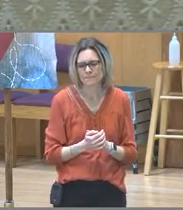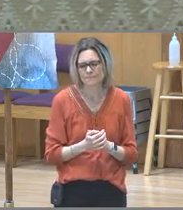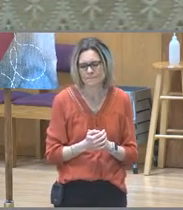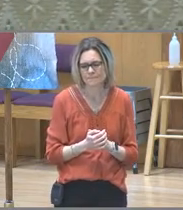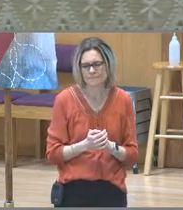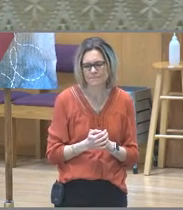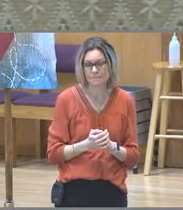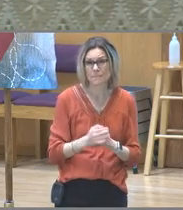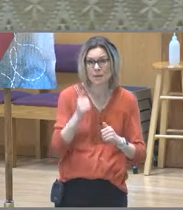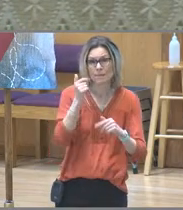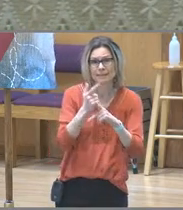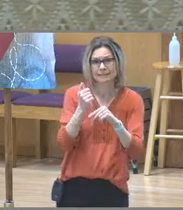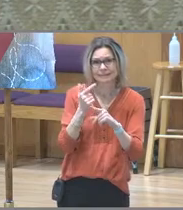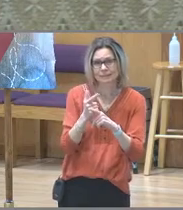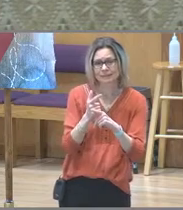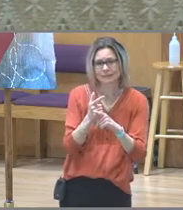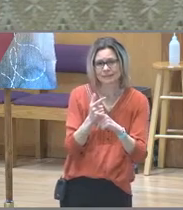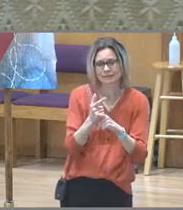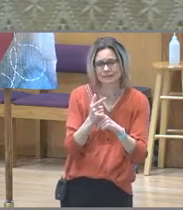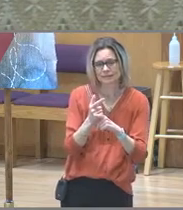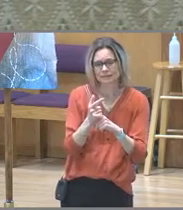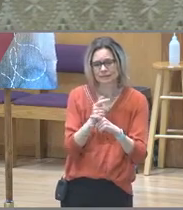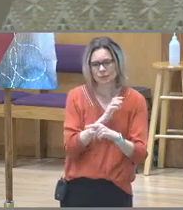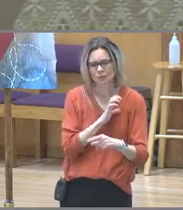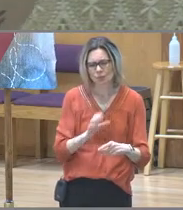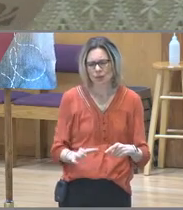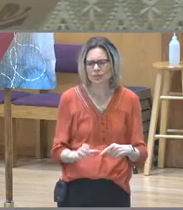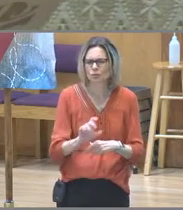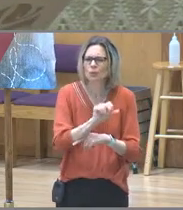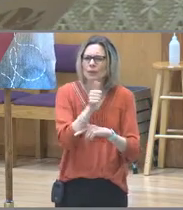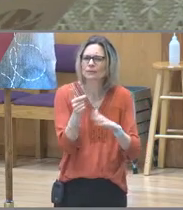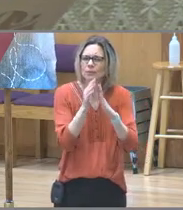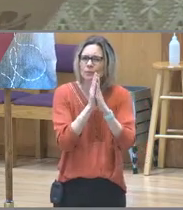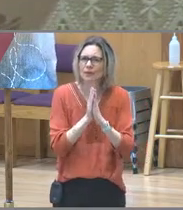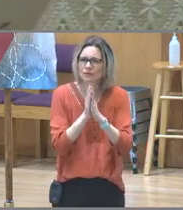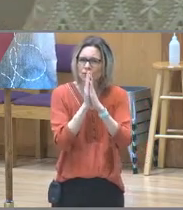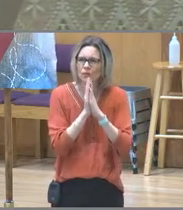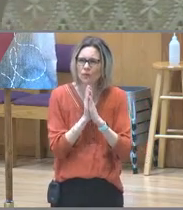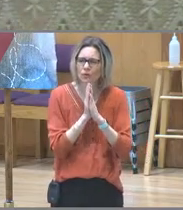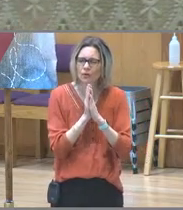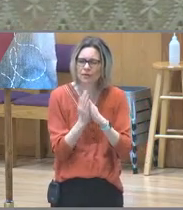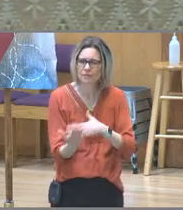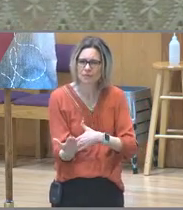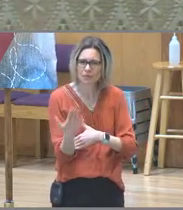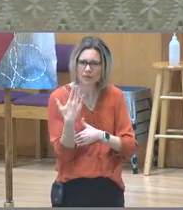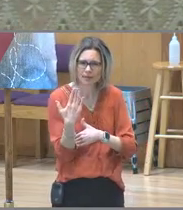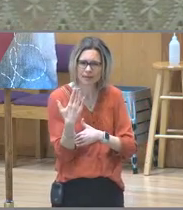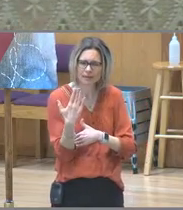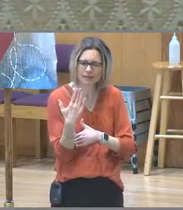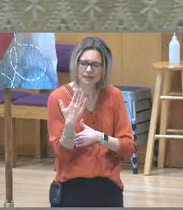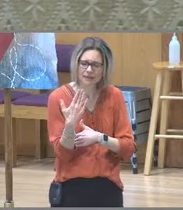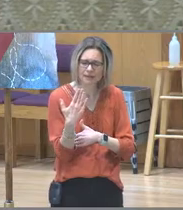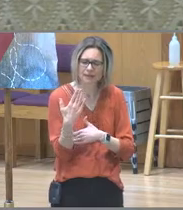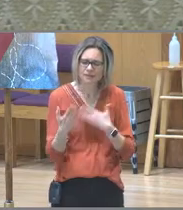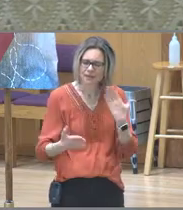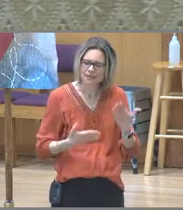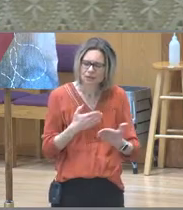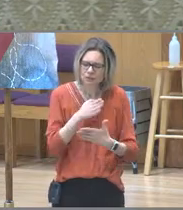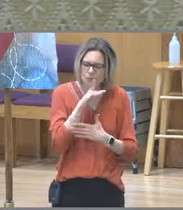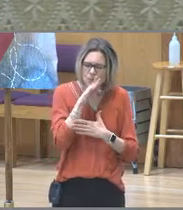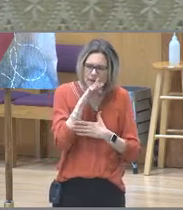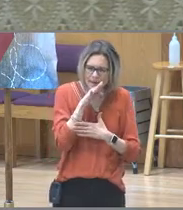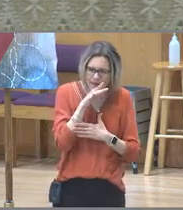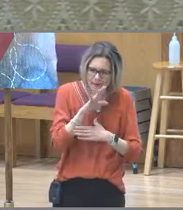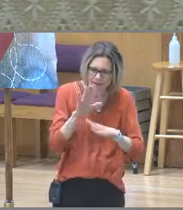My siblings in Christ, who else do we pray for this morning? I invite you to pray aloud or